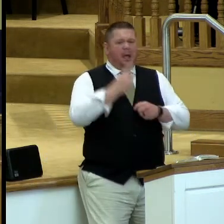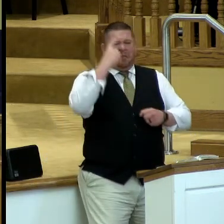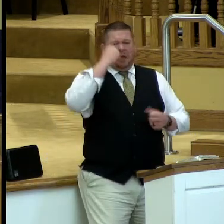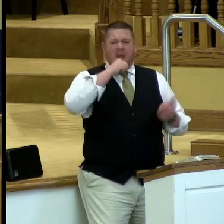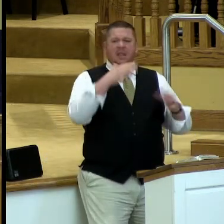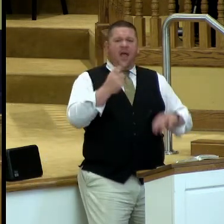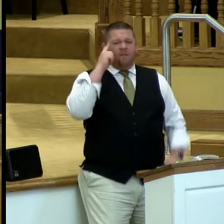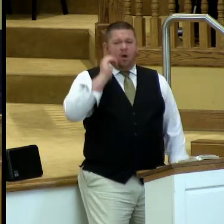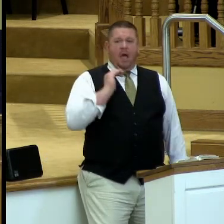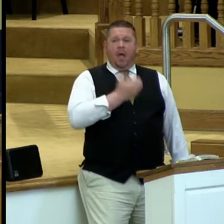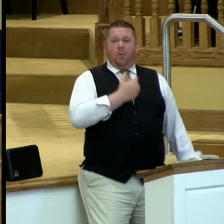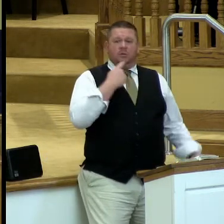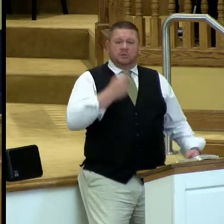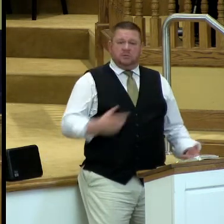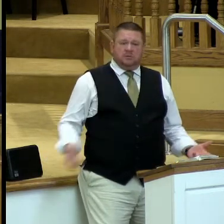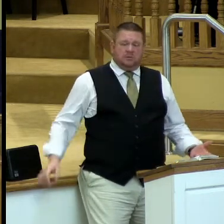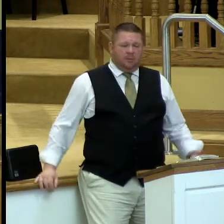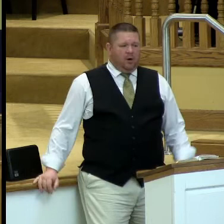makes you think he didn't die for yours?